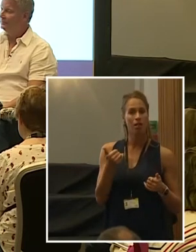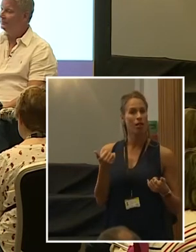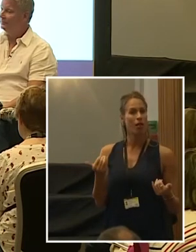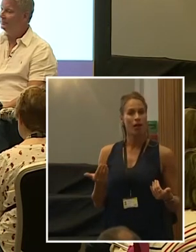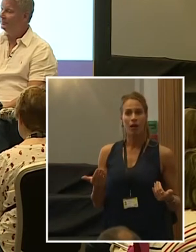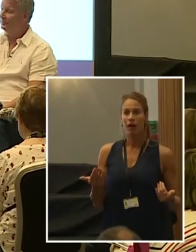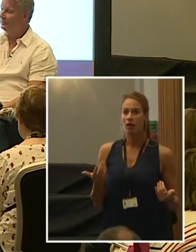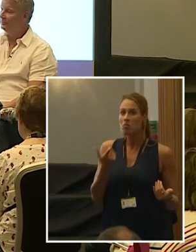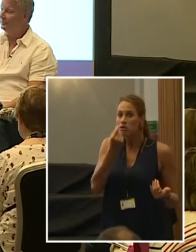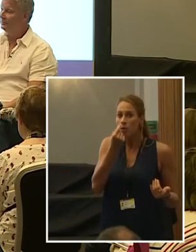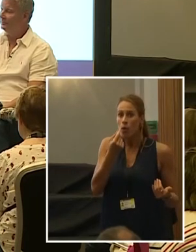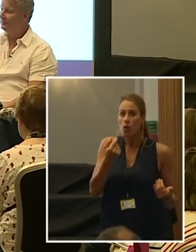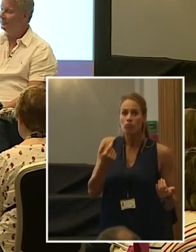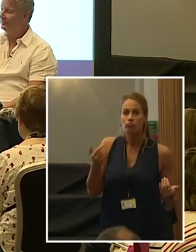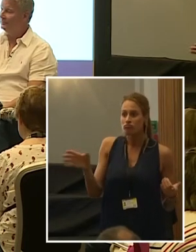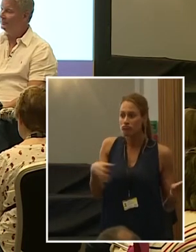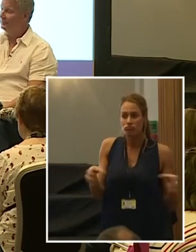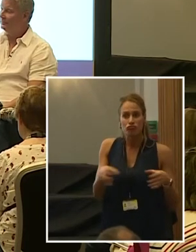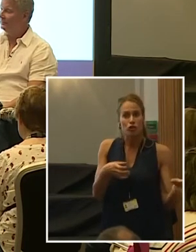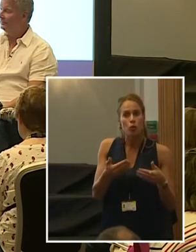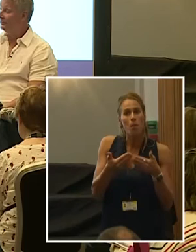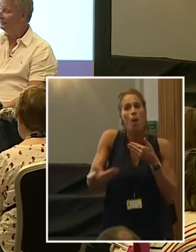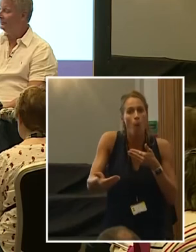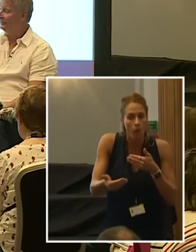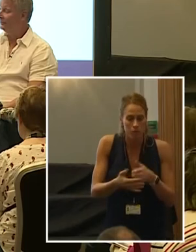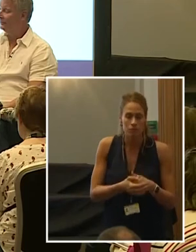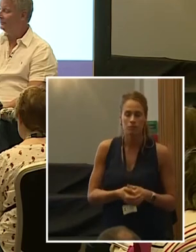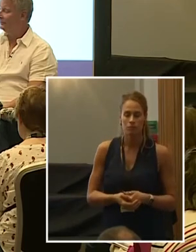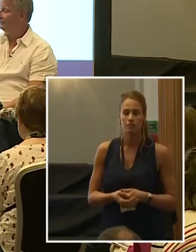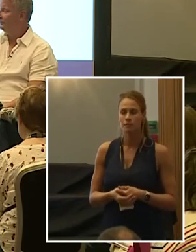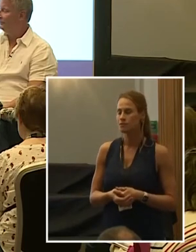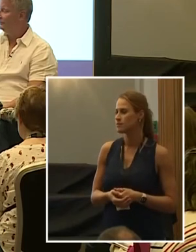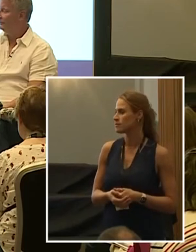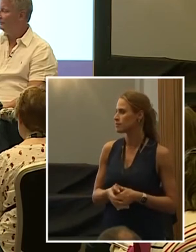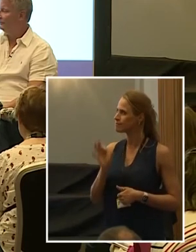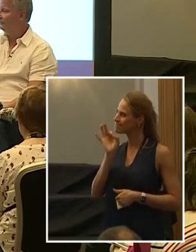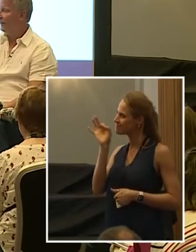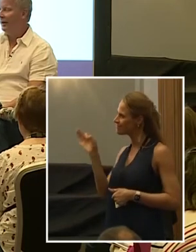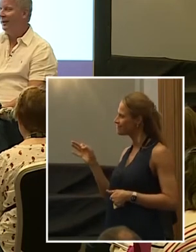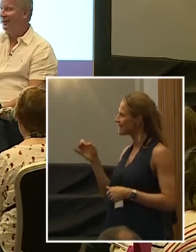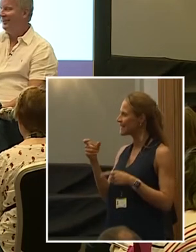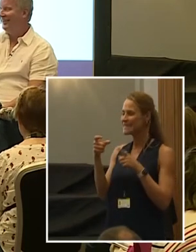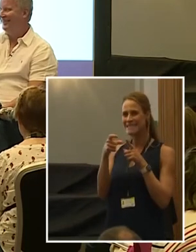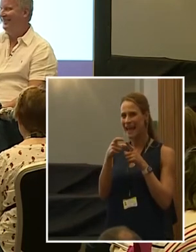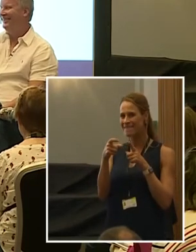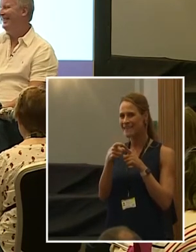recruit more participants and meet their endpoints, so to speak. Yeah. Did you have lots of questions